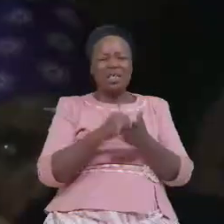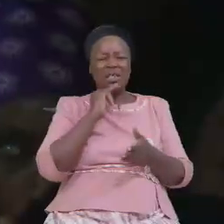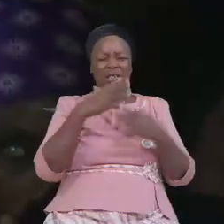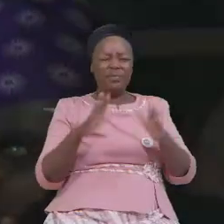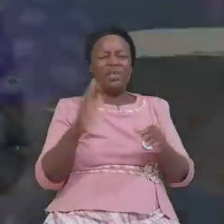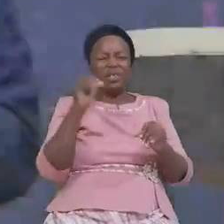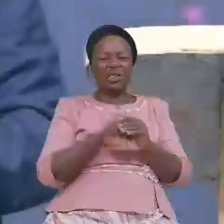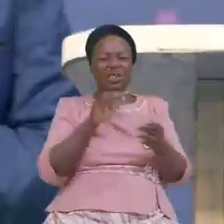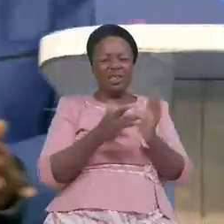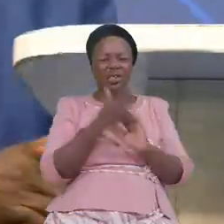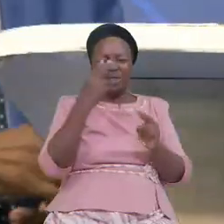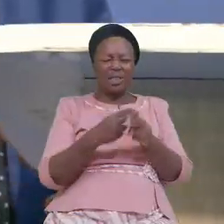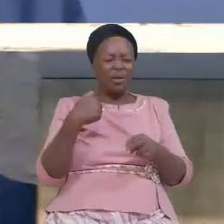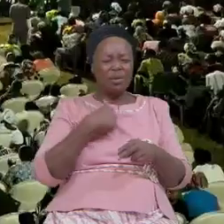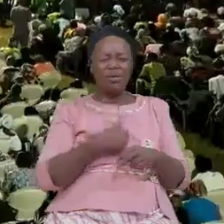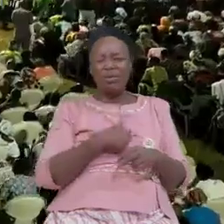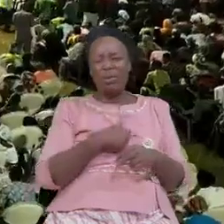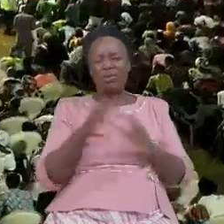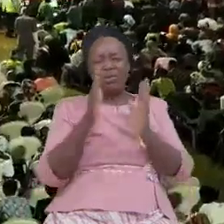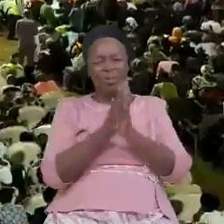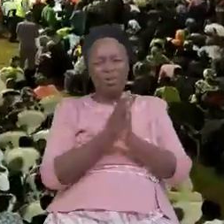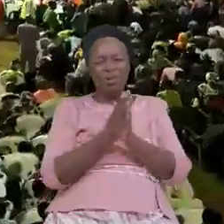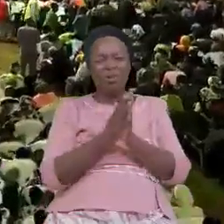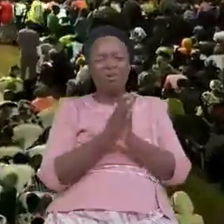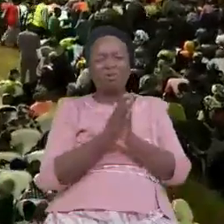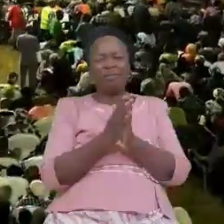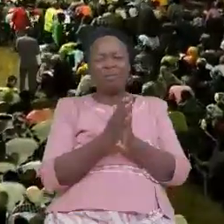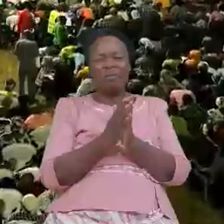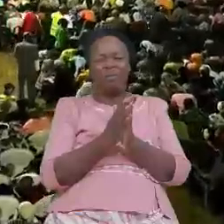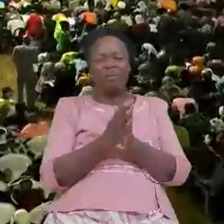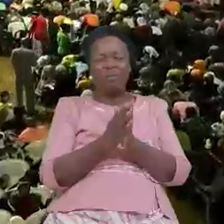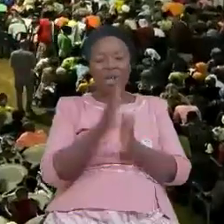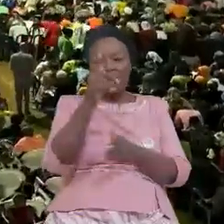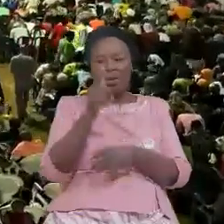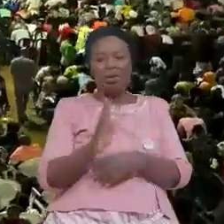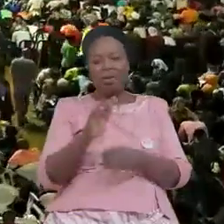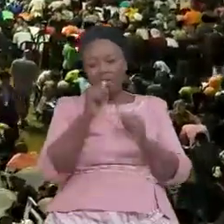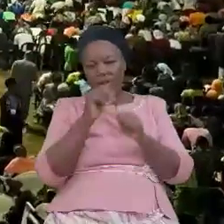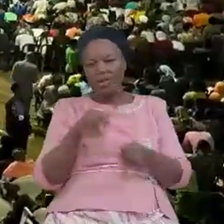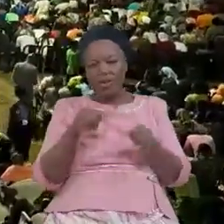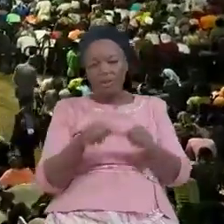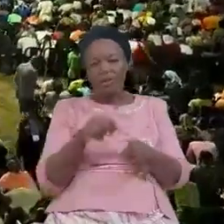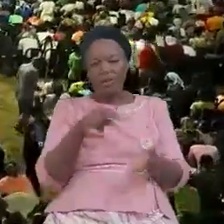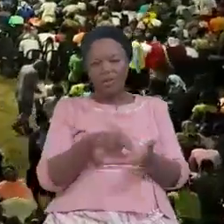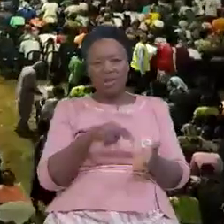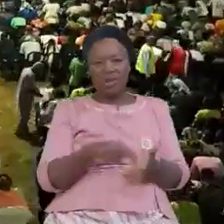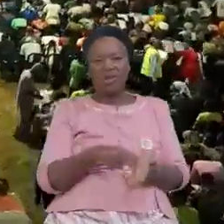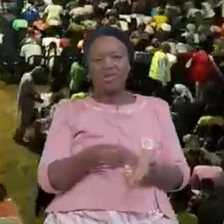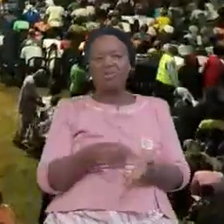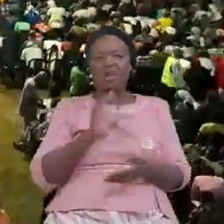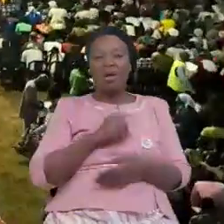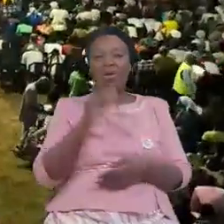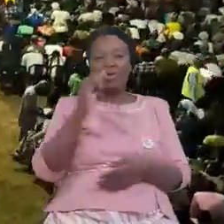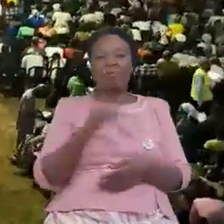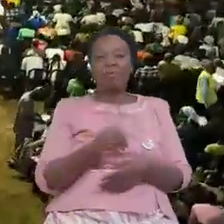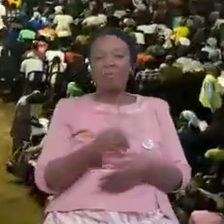we pray. God bless you. Keep on standing, our officiating overseer. Well,